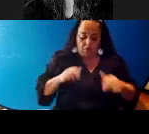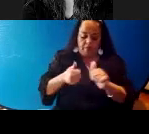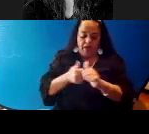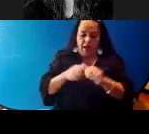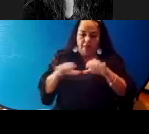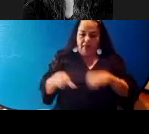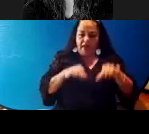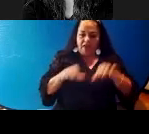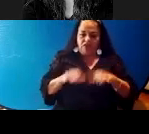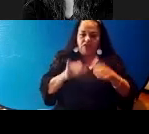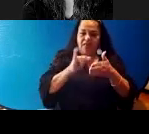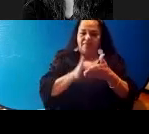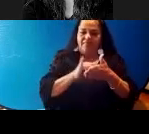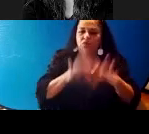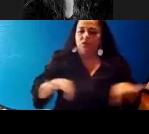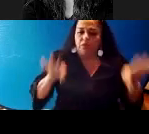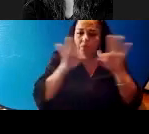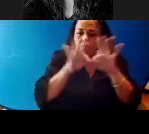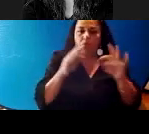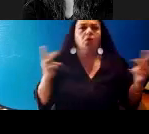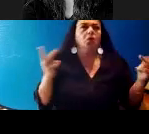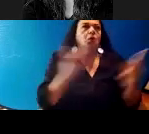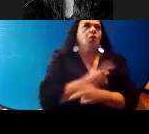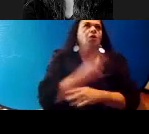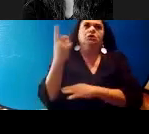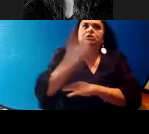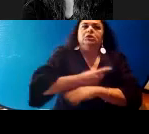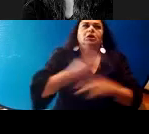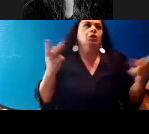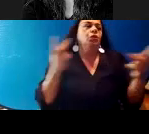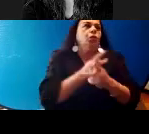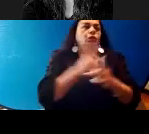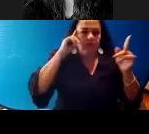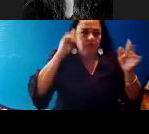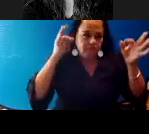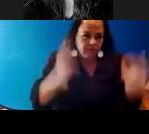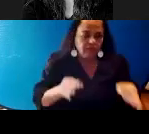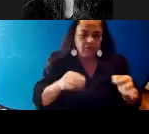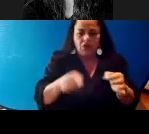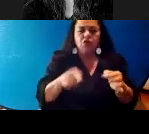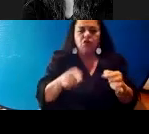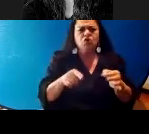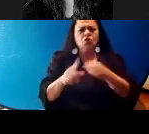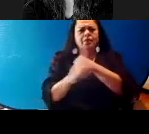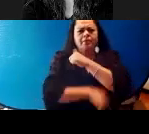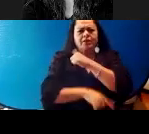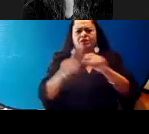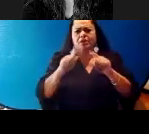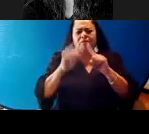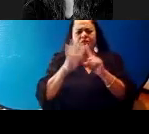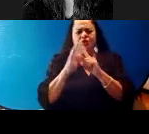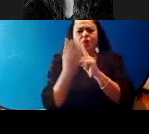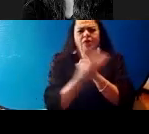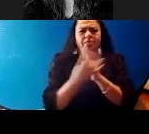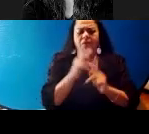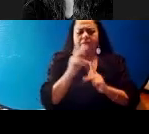important. So again, imagine like on your worst day, your worst decision, and you're fulfilling your punishment, but surrounded by people that set